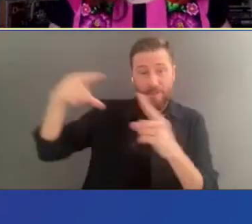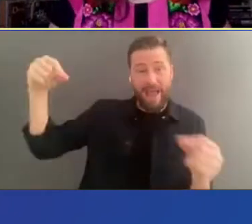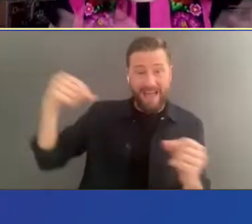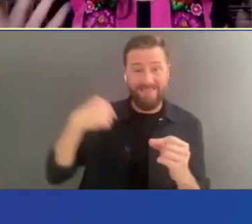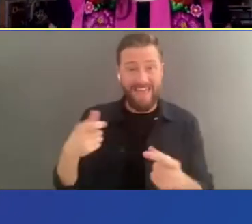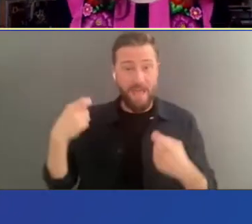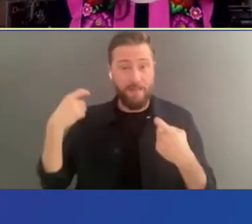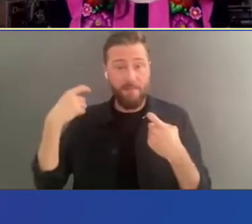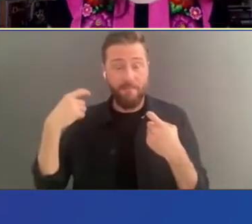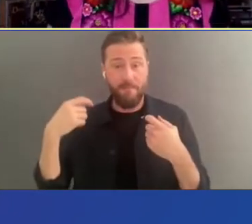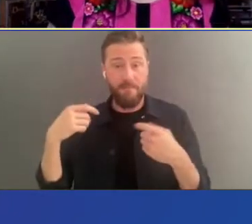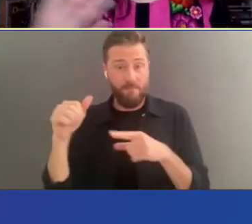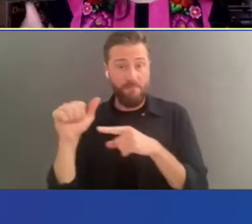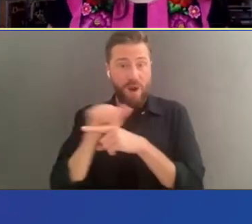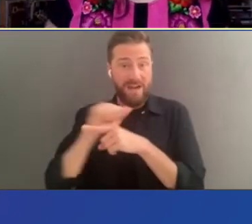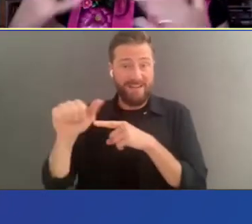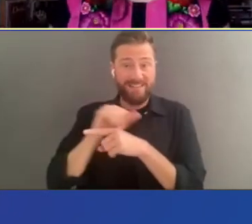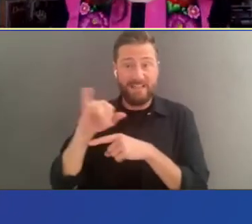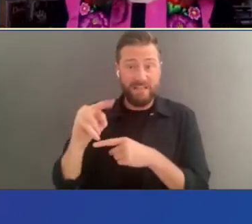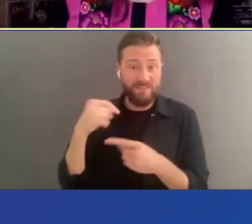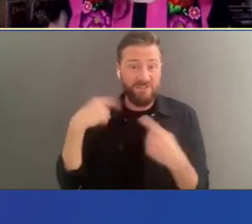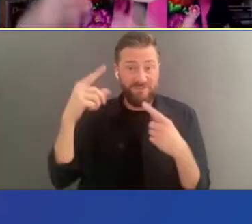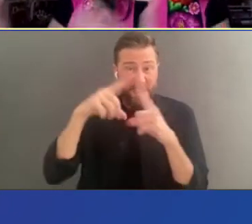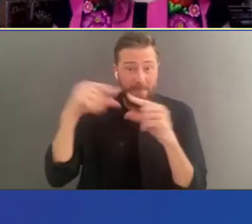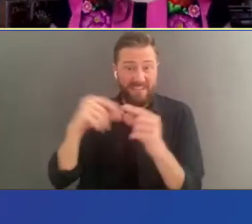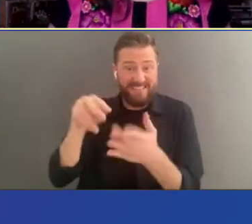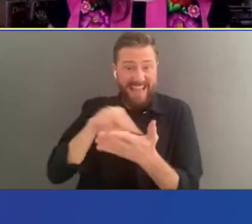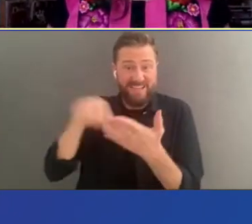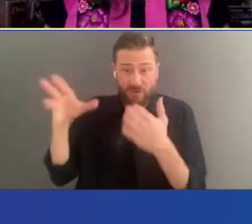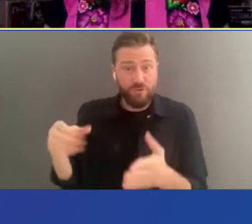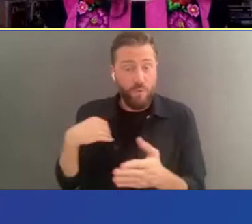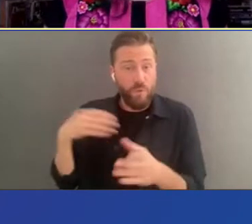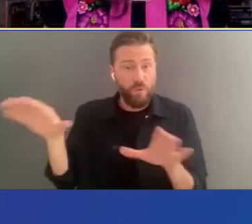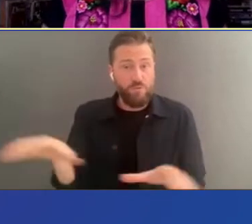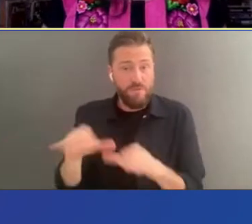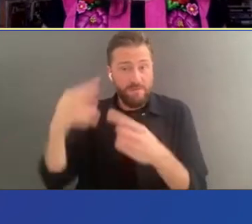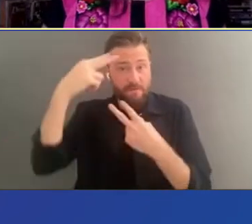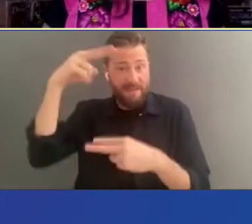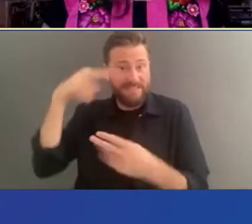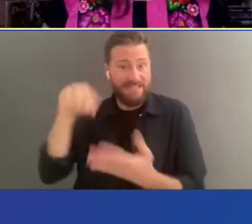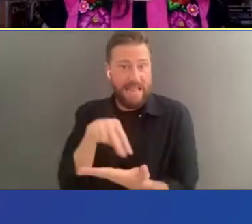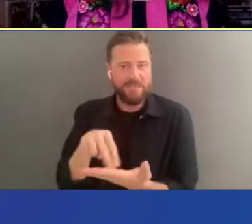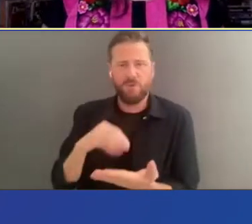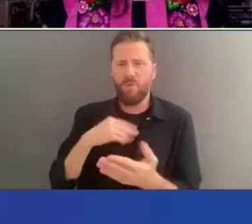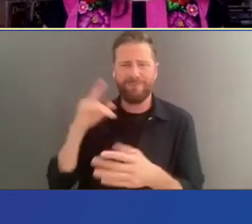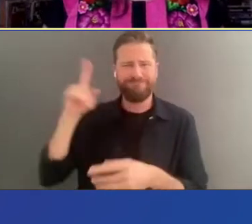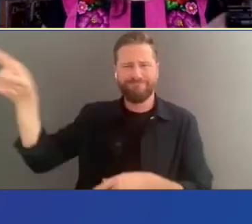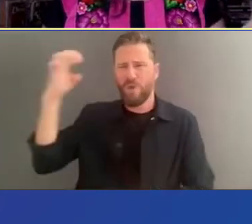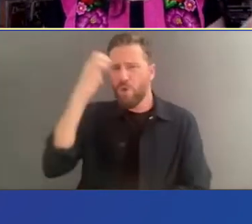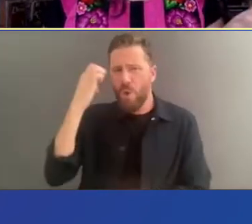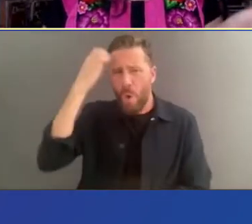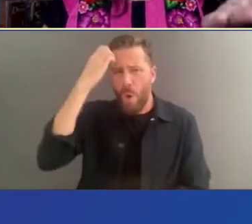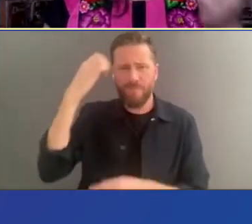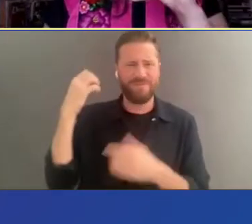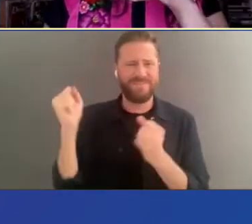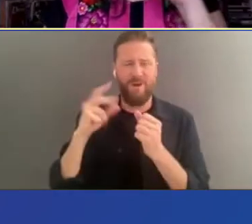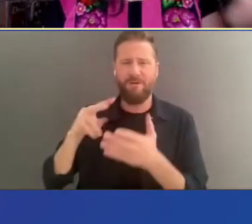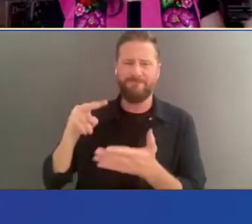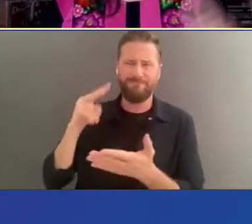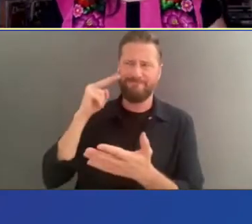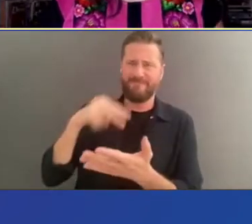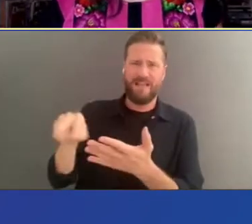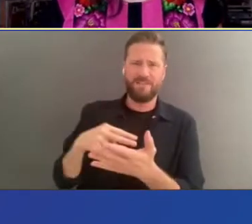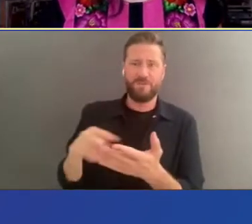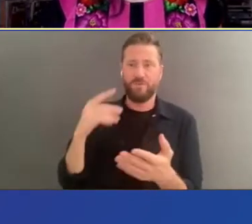Japanese dance, practicing this all over the Americas, in Europe. So it speaks to, as